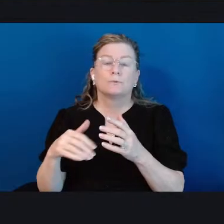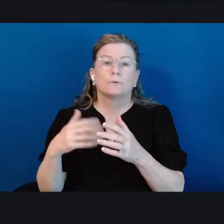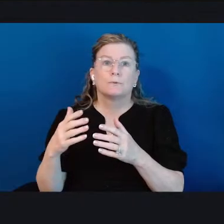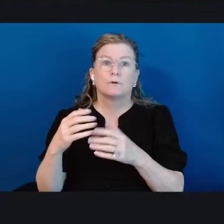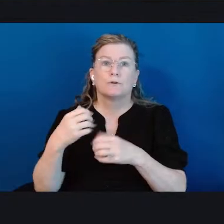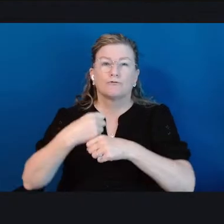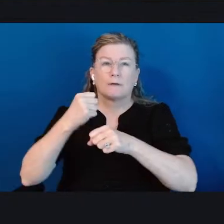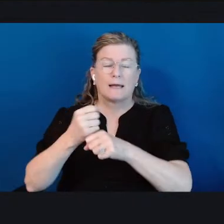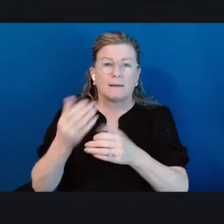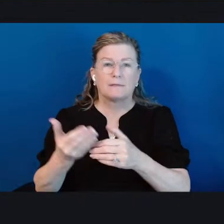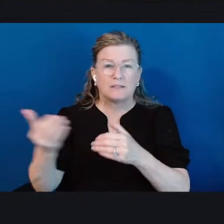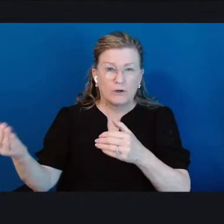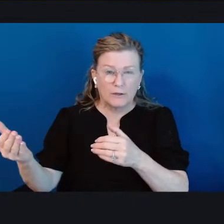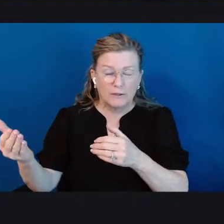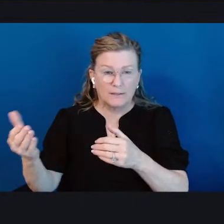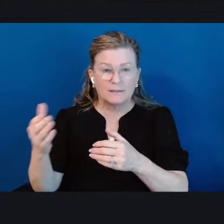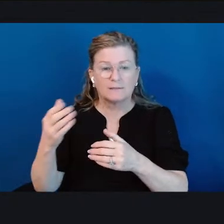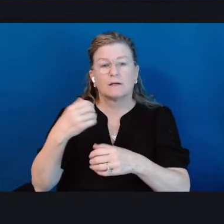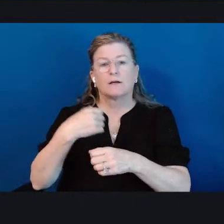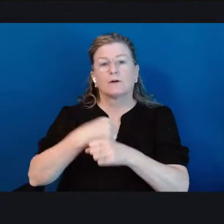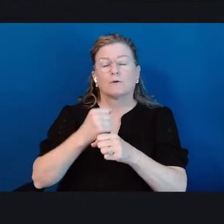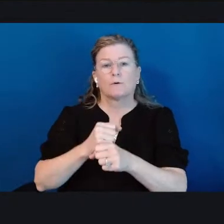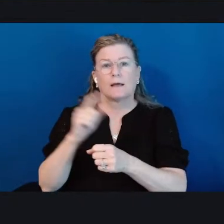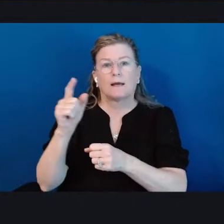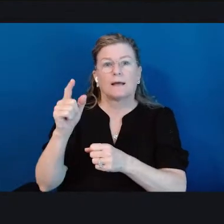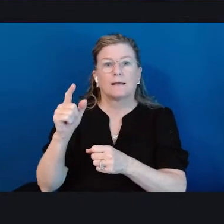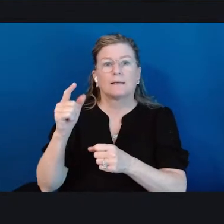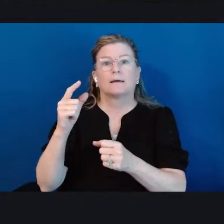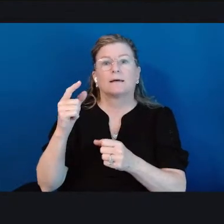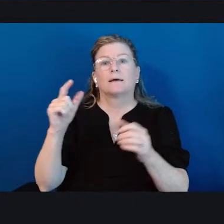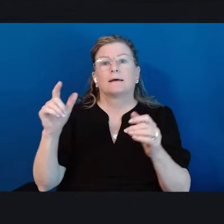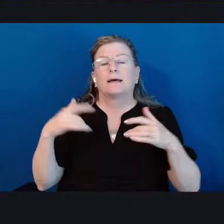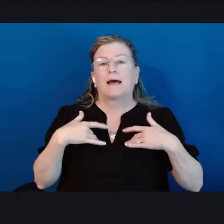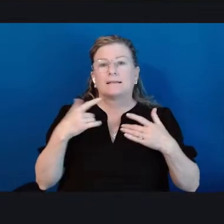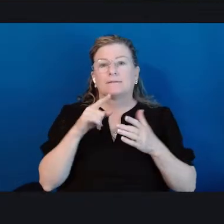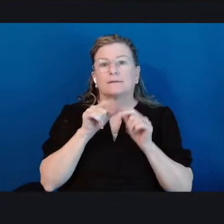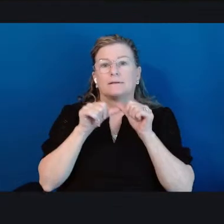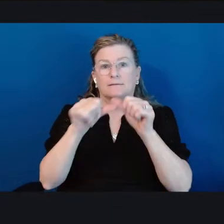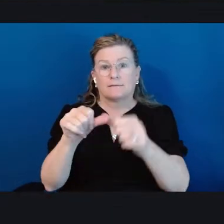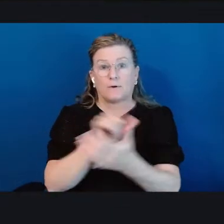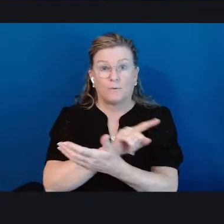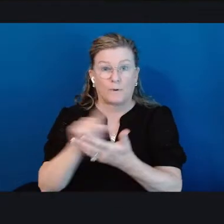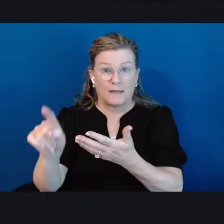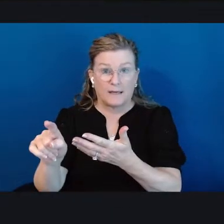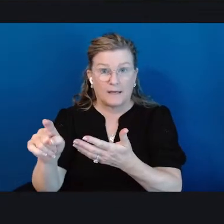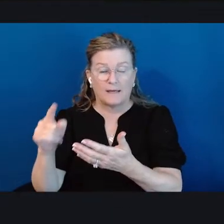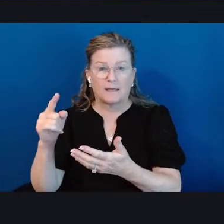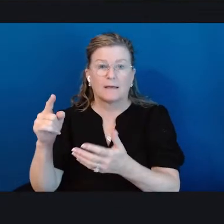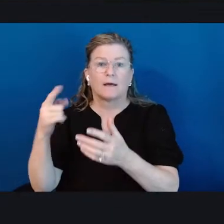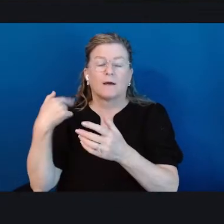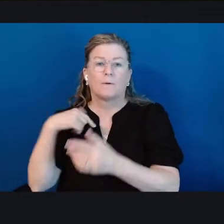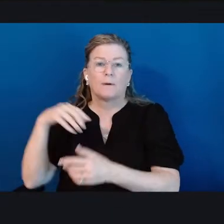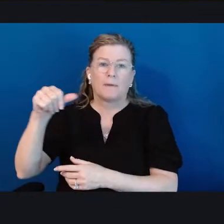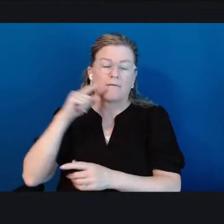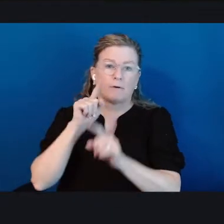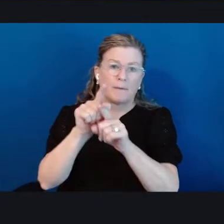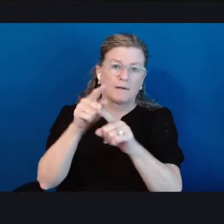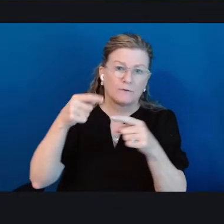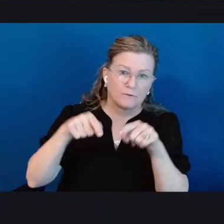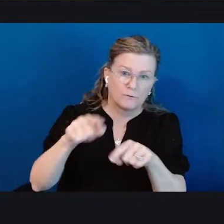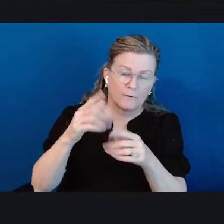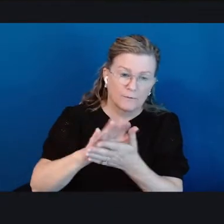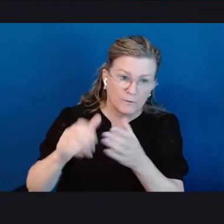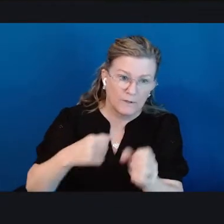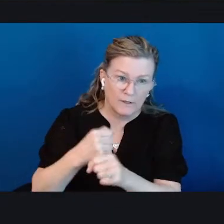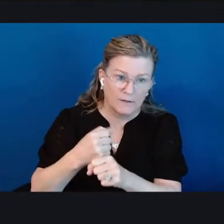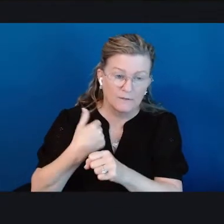create materials and create a week-long list of activities to pay for mentors throughout the school year. We may be able